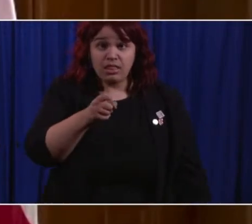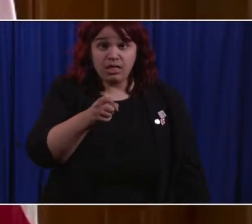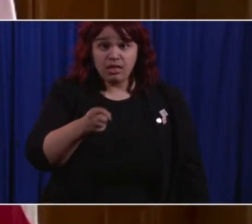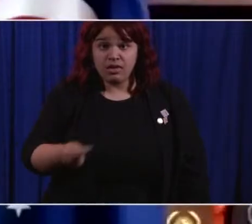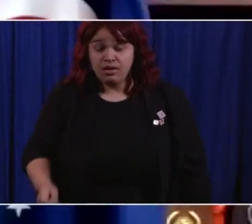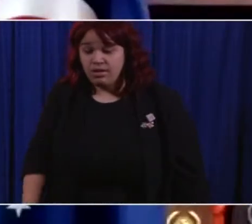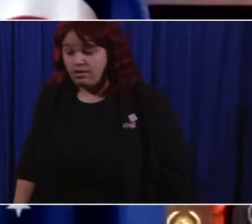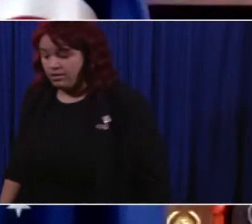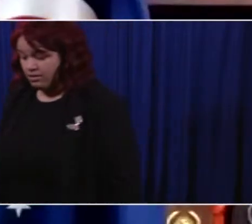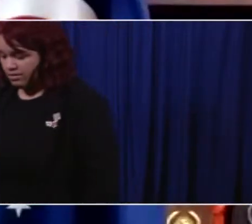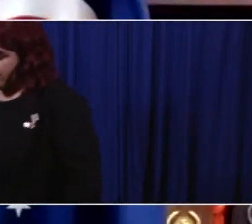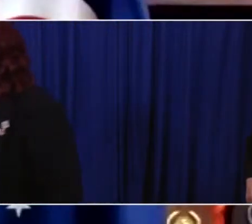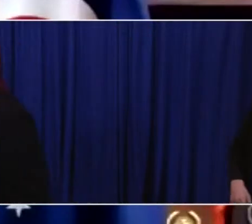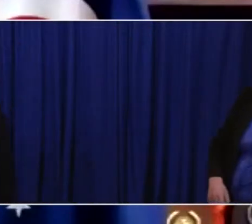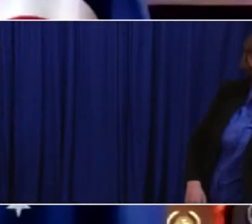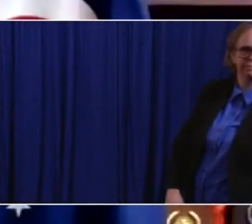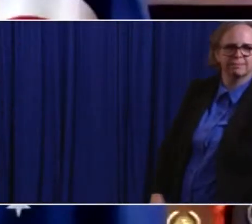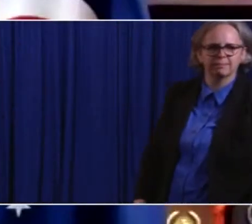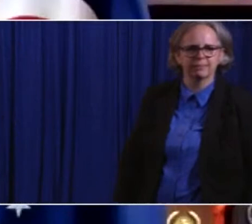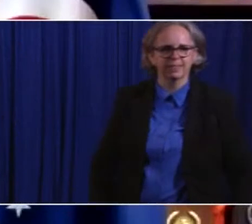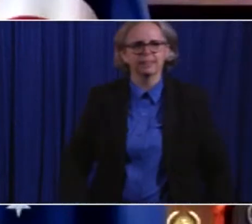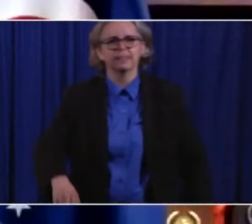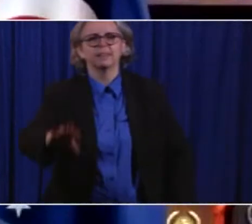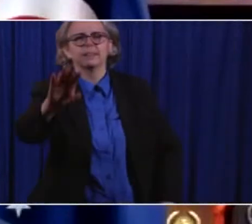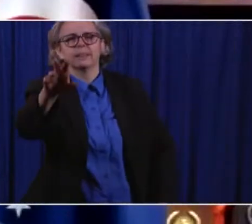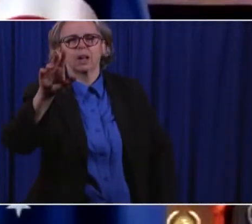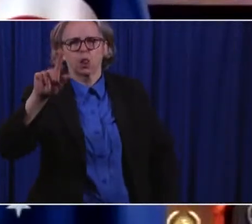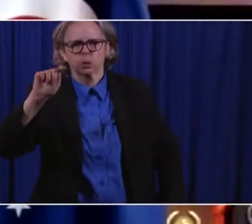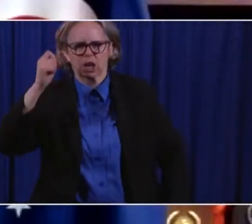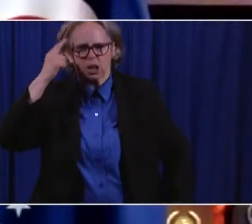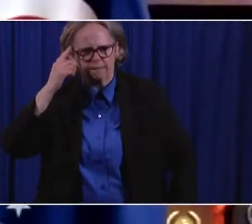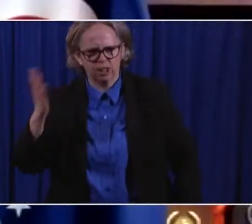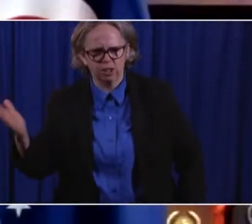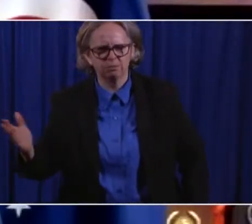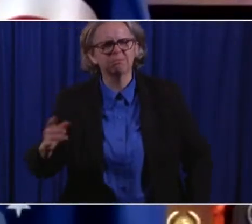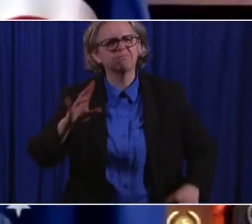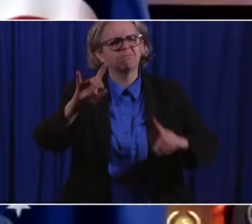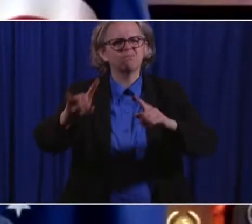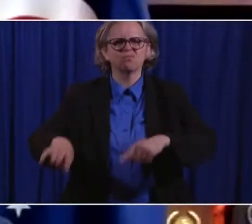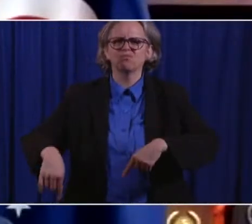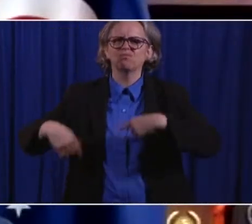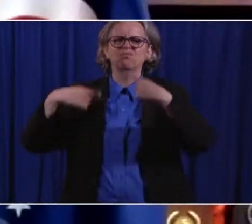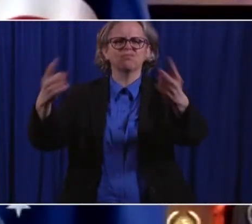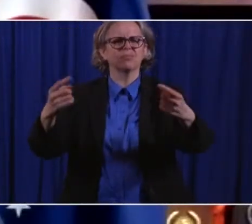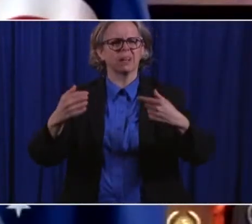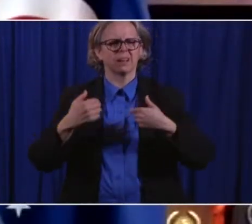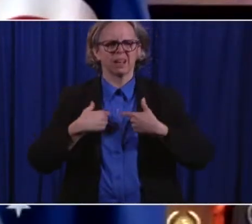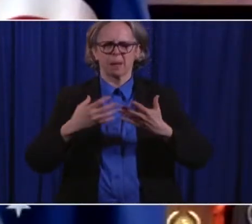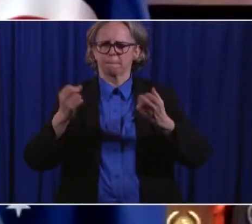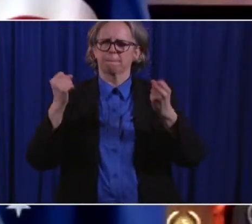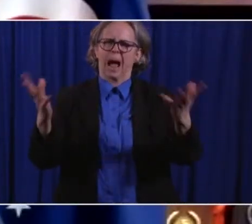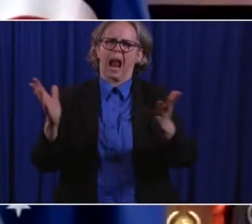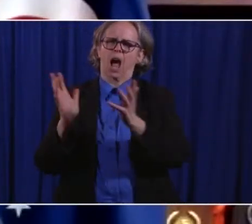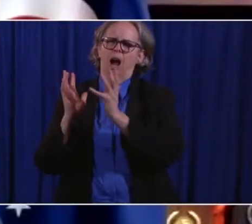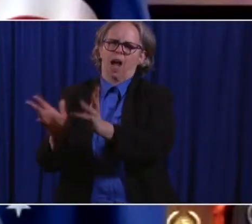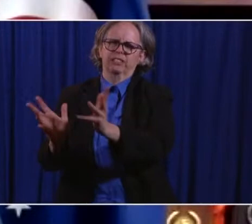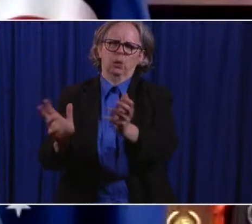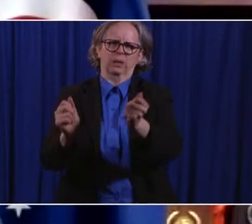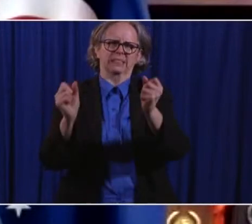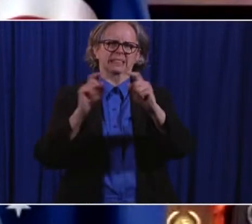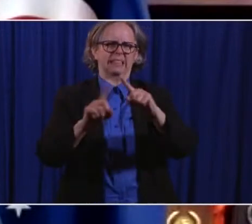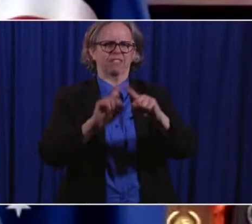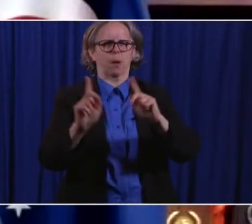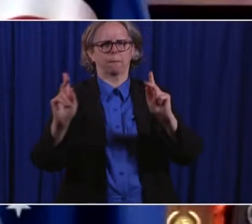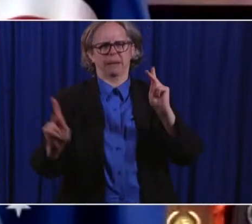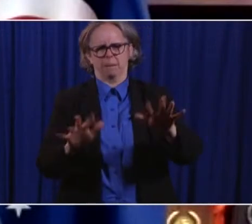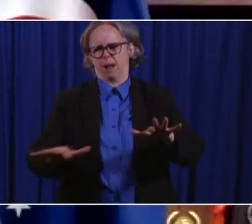Well, I will say this. I've had a lot of conversations with a lot of people, and we'll bring this, we'll have to do